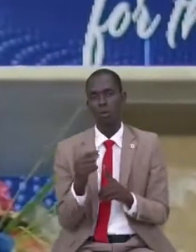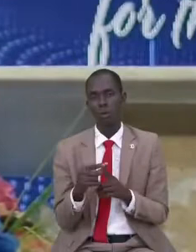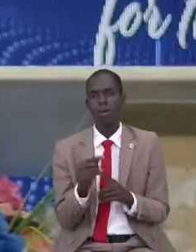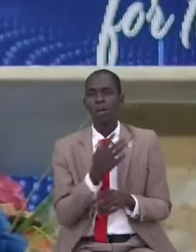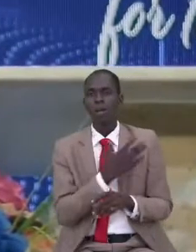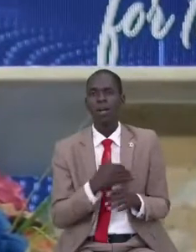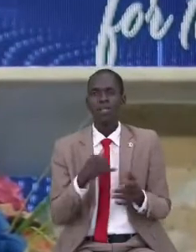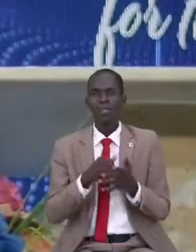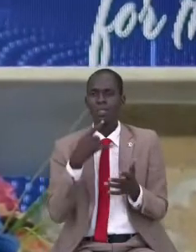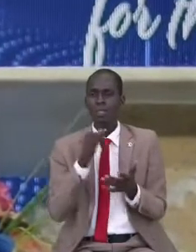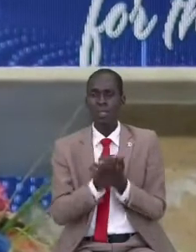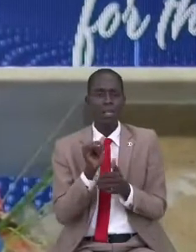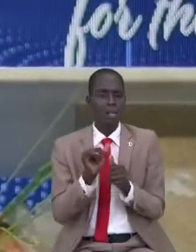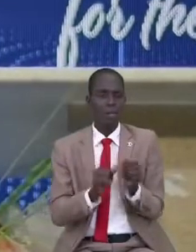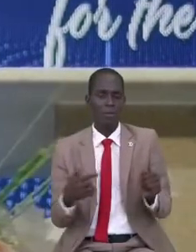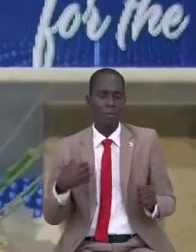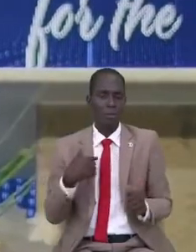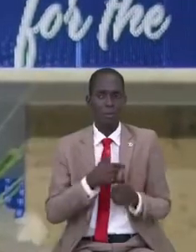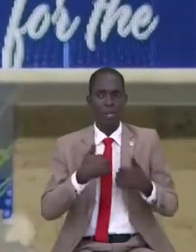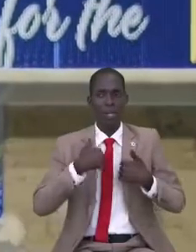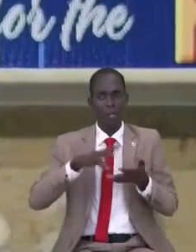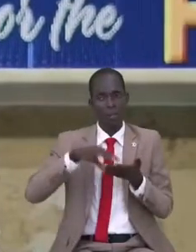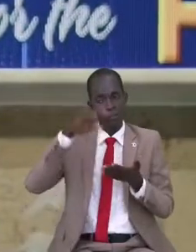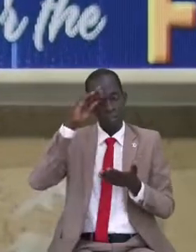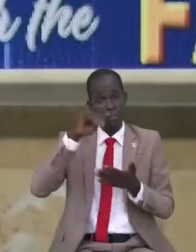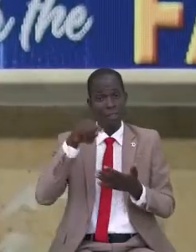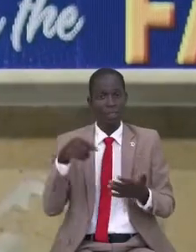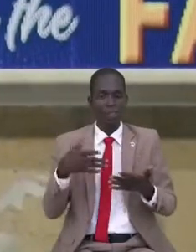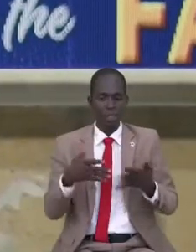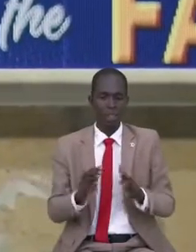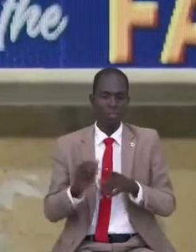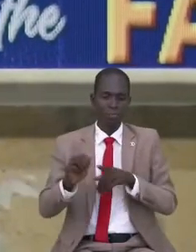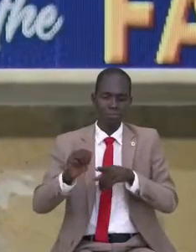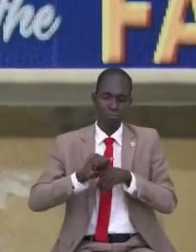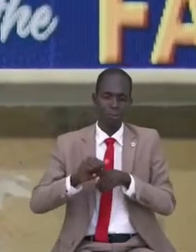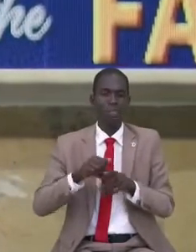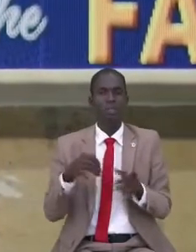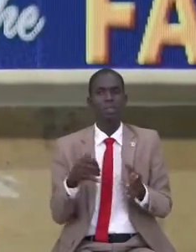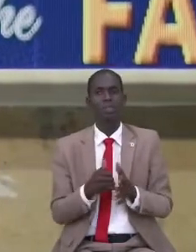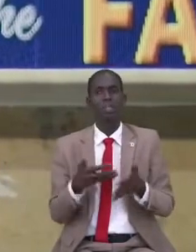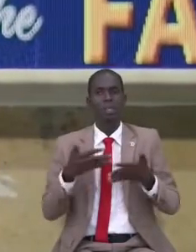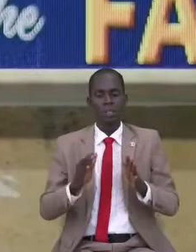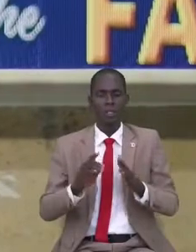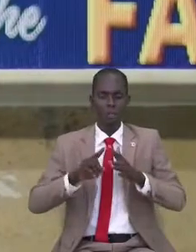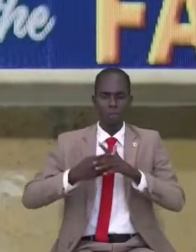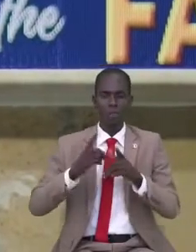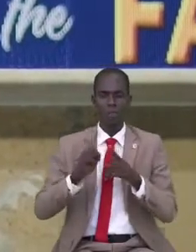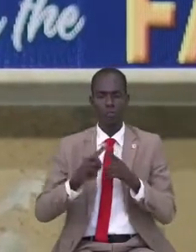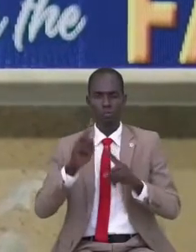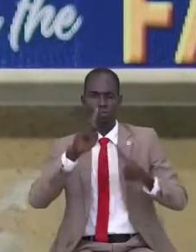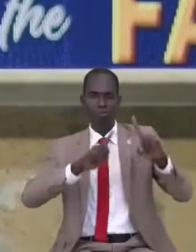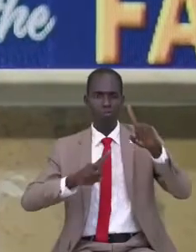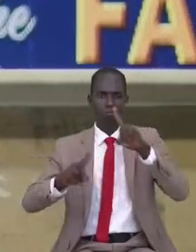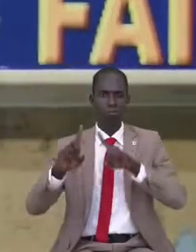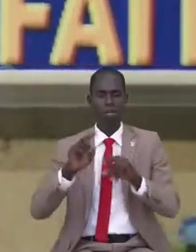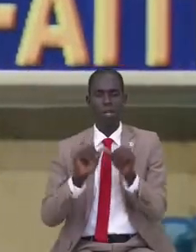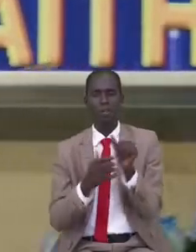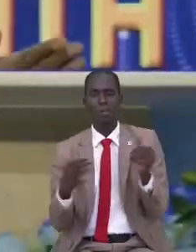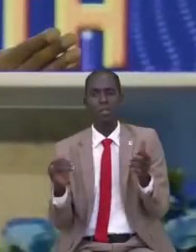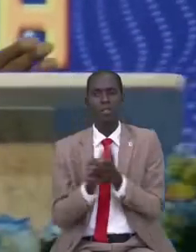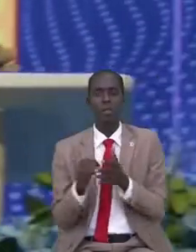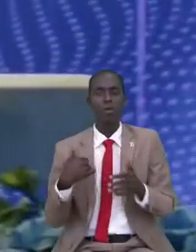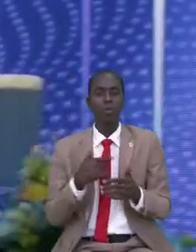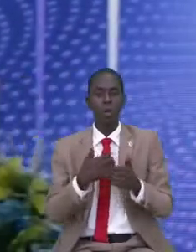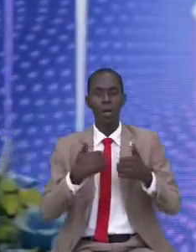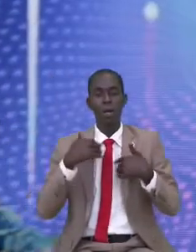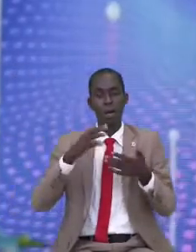says, everything we have learned, let's practice that. And let's see how to communicate everything we've learned